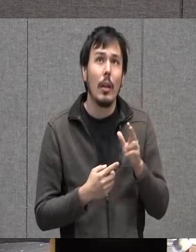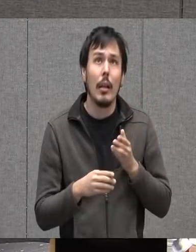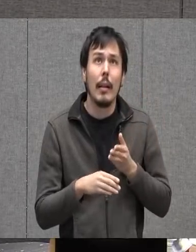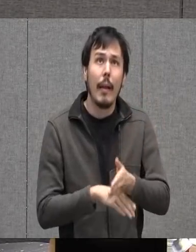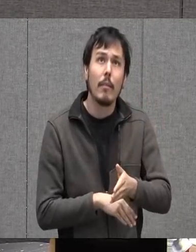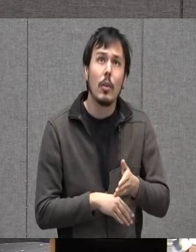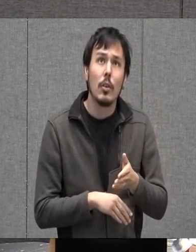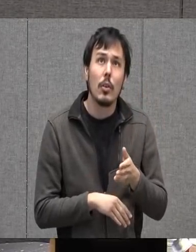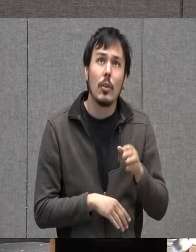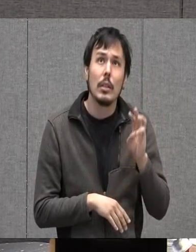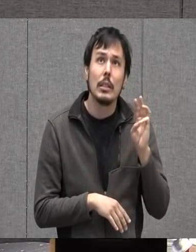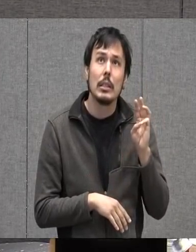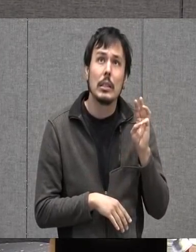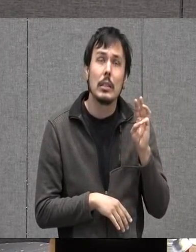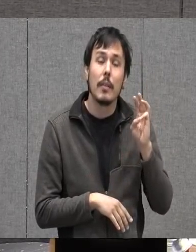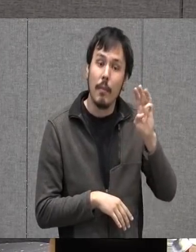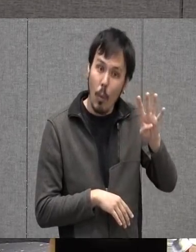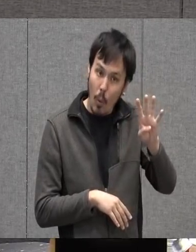63?